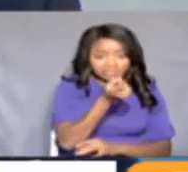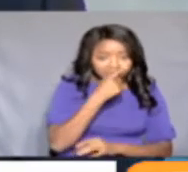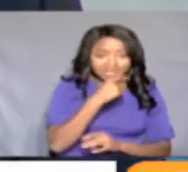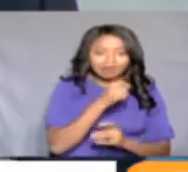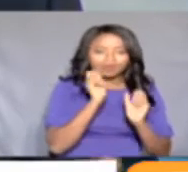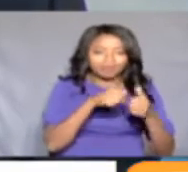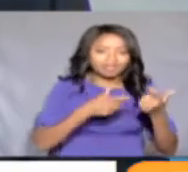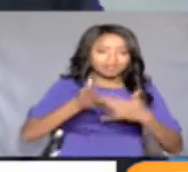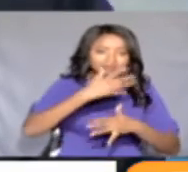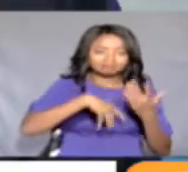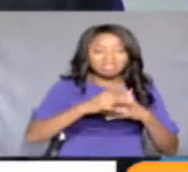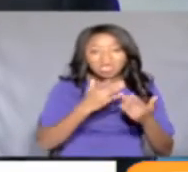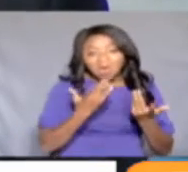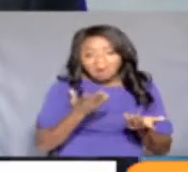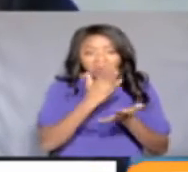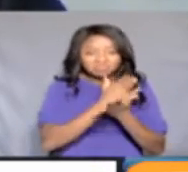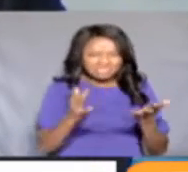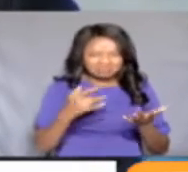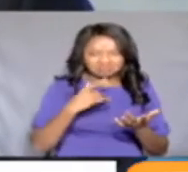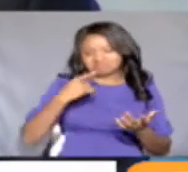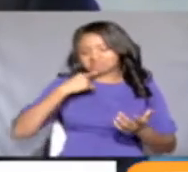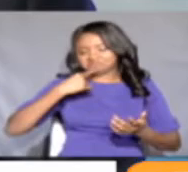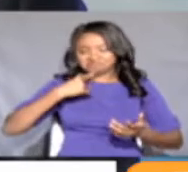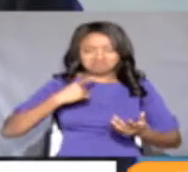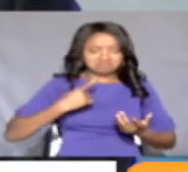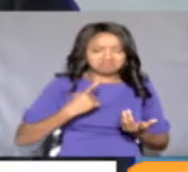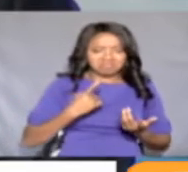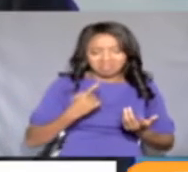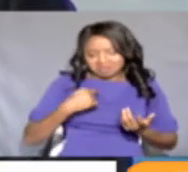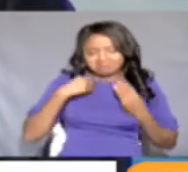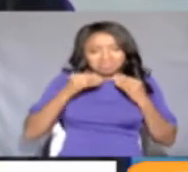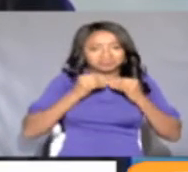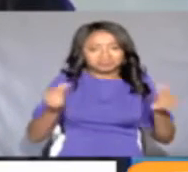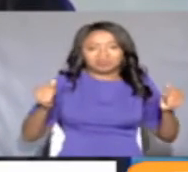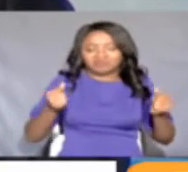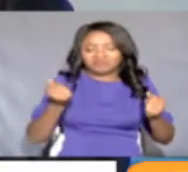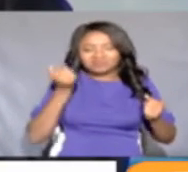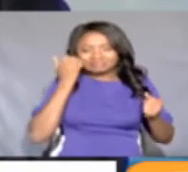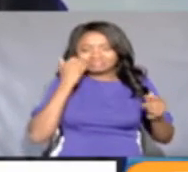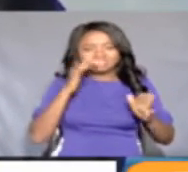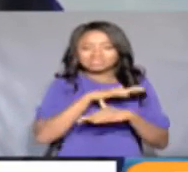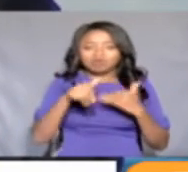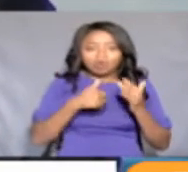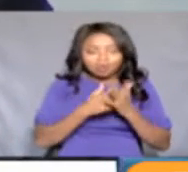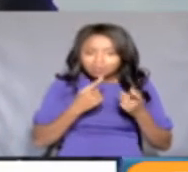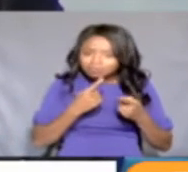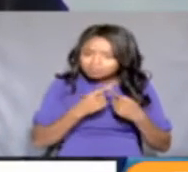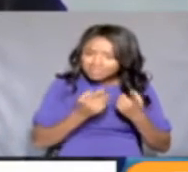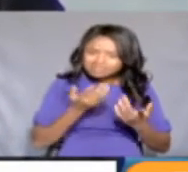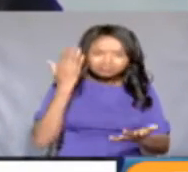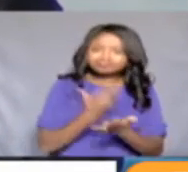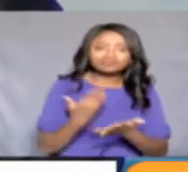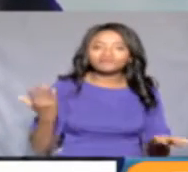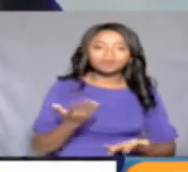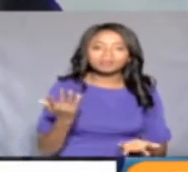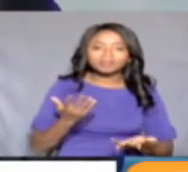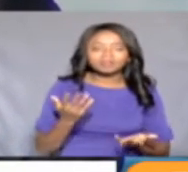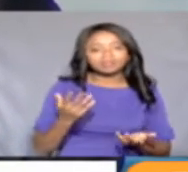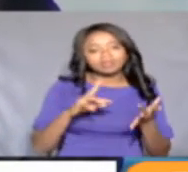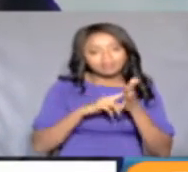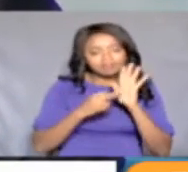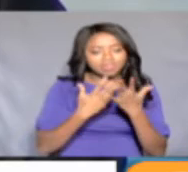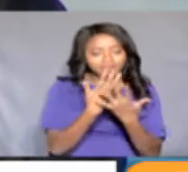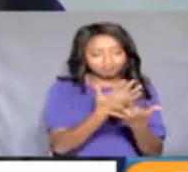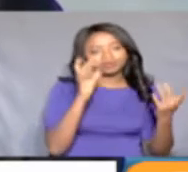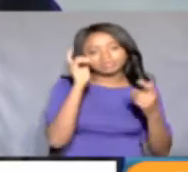Okay. You cannot be treating so many diseases for something that you cannot prove. So products have to be registered with the